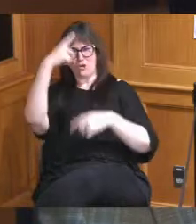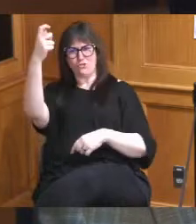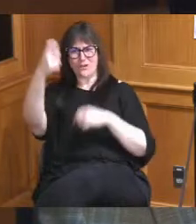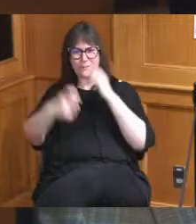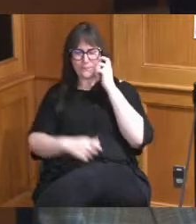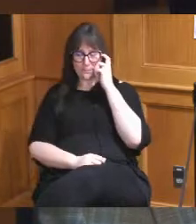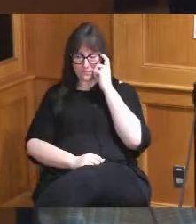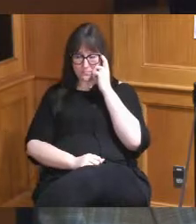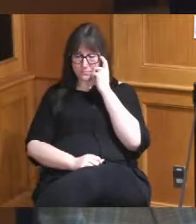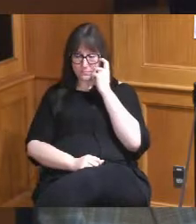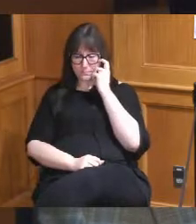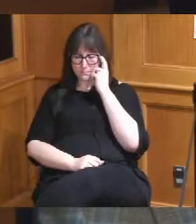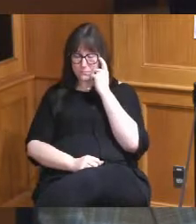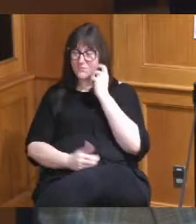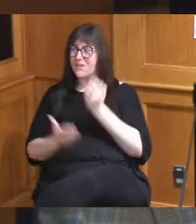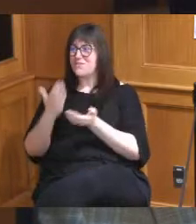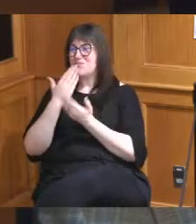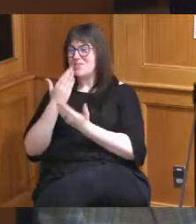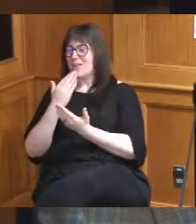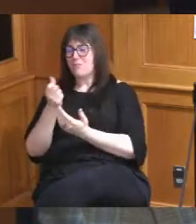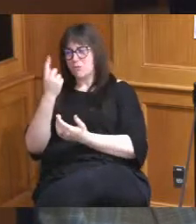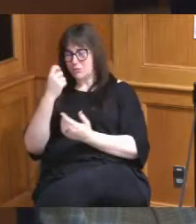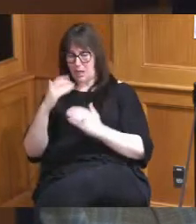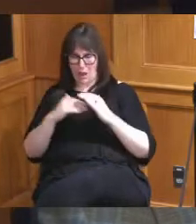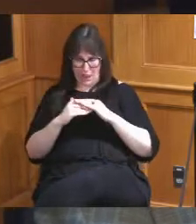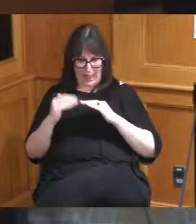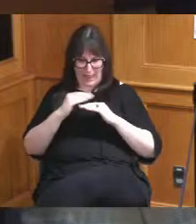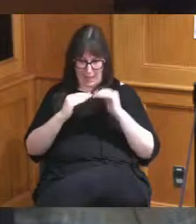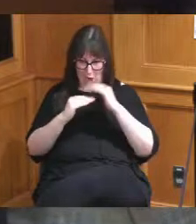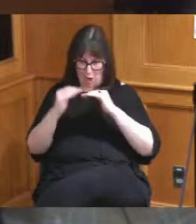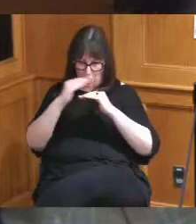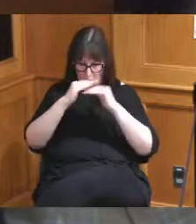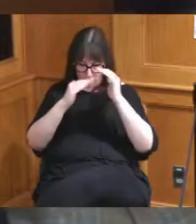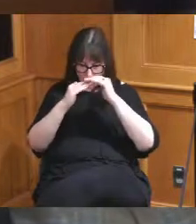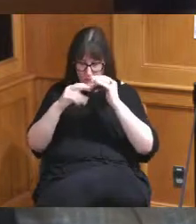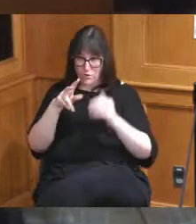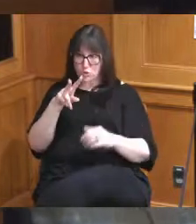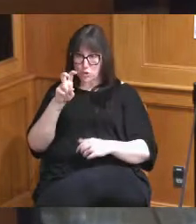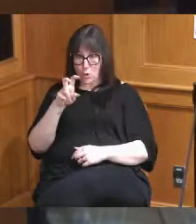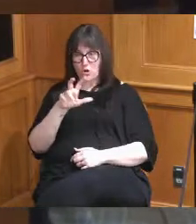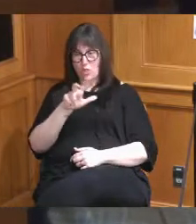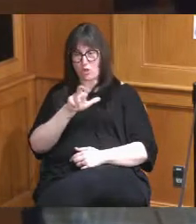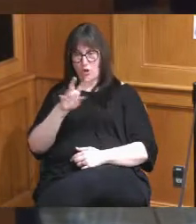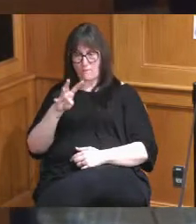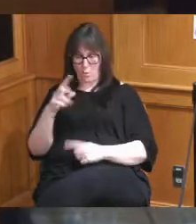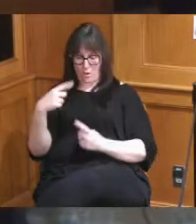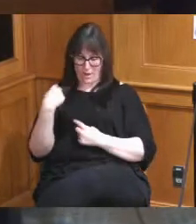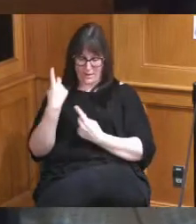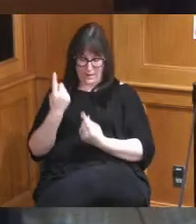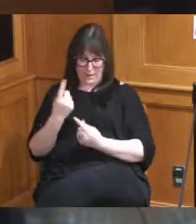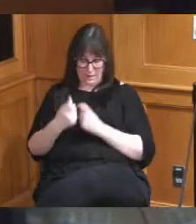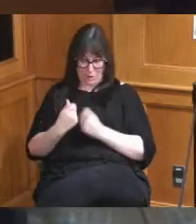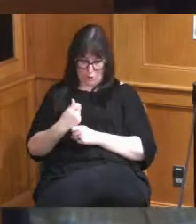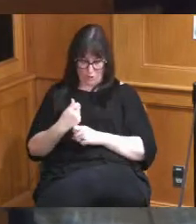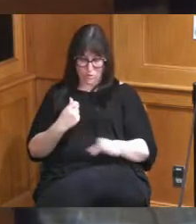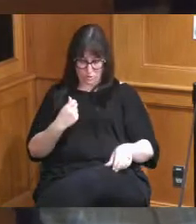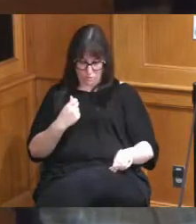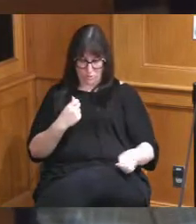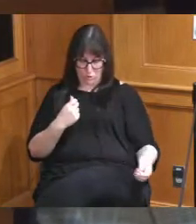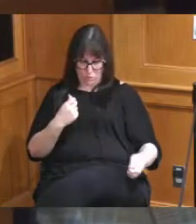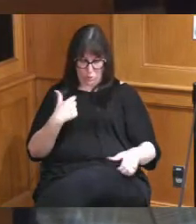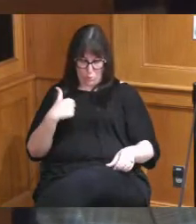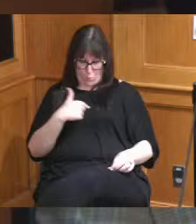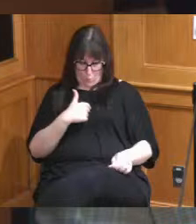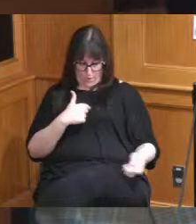so I just want to thank you, but there's so many layers because for 234 years we've been collecting taxes and we've been Xing people